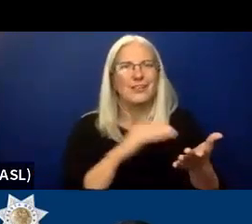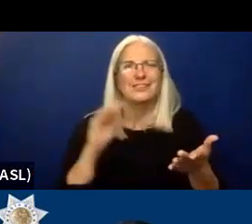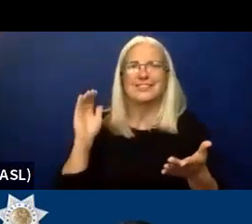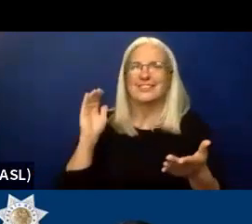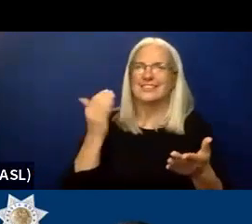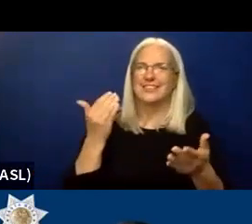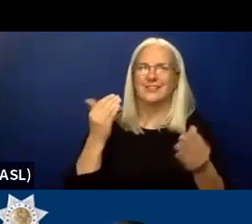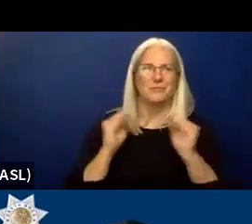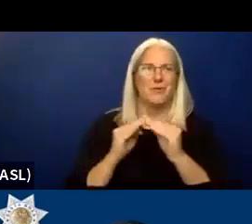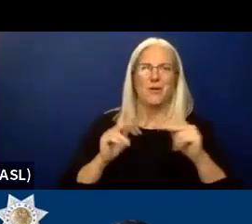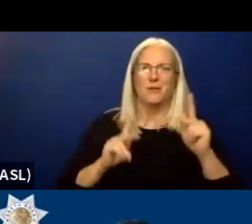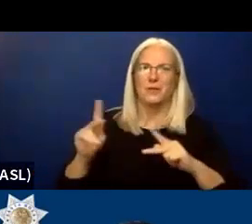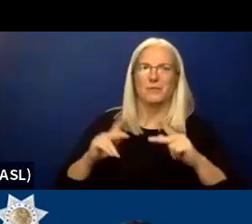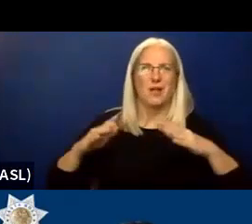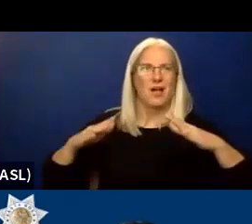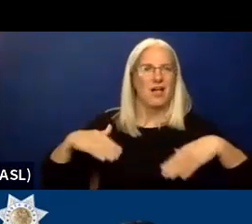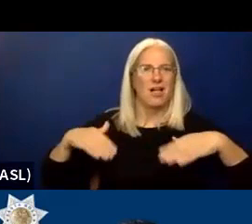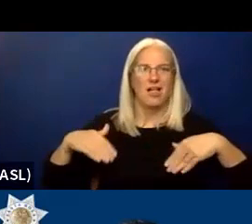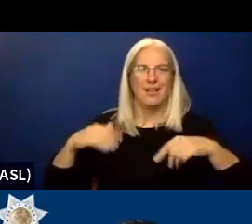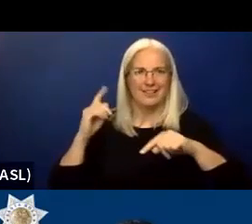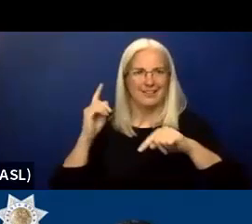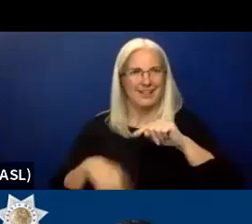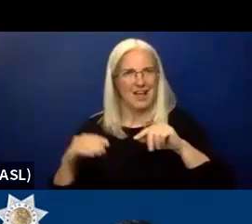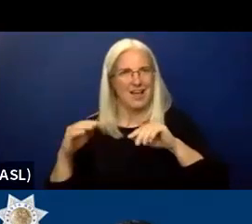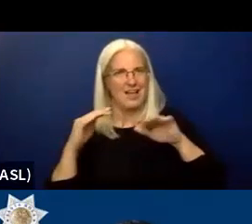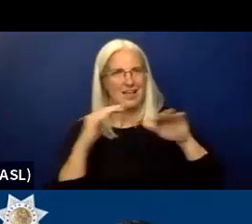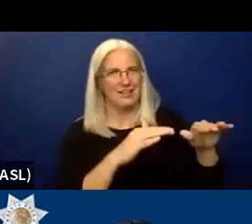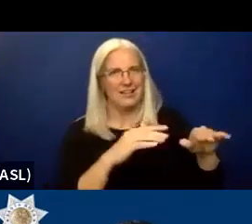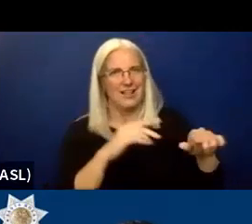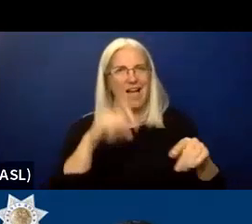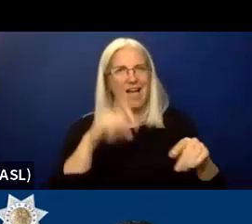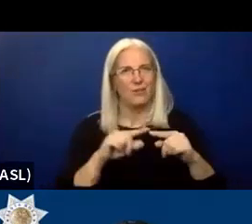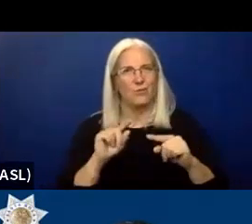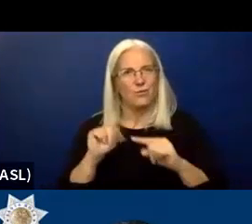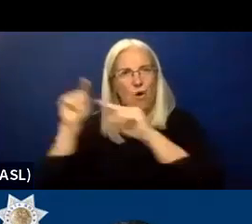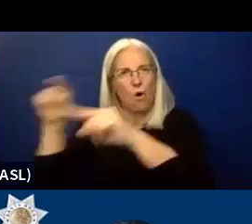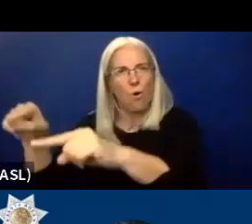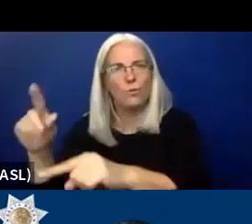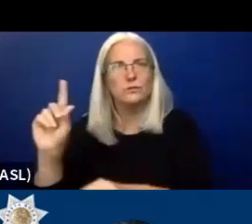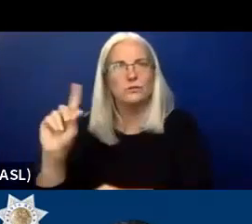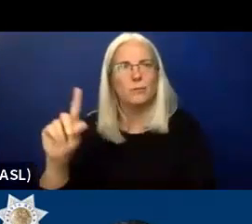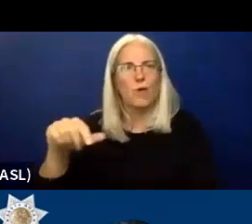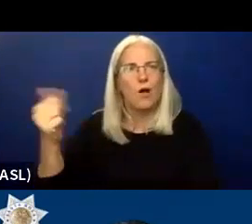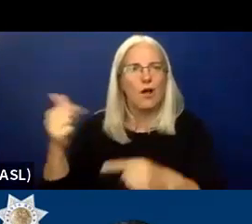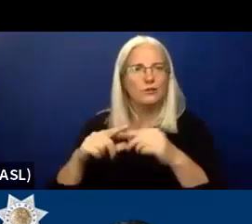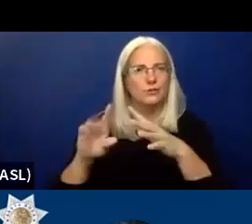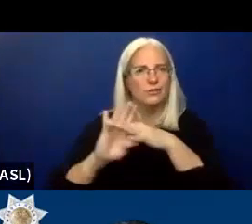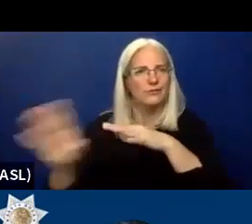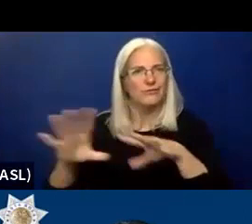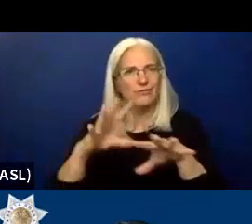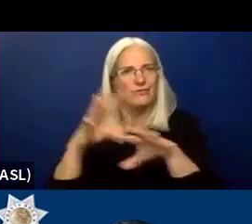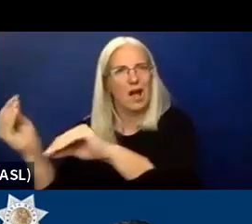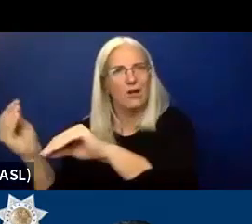the LAC because they have relocated out of the county or out of the area or can't get into the burn